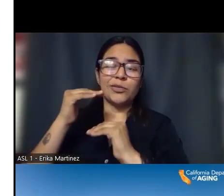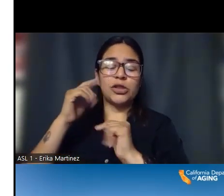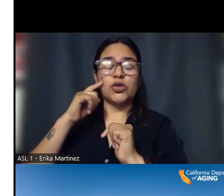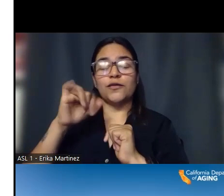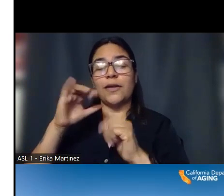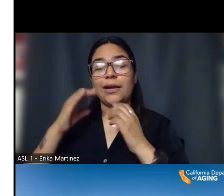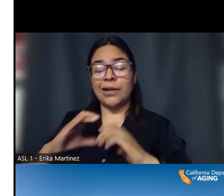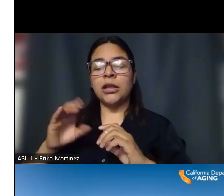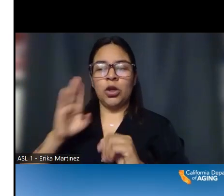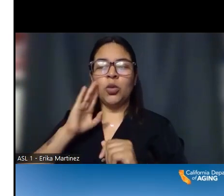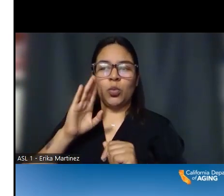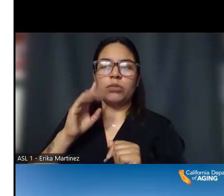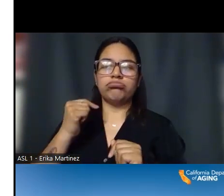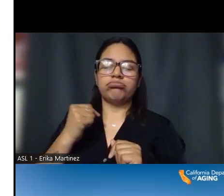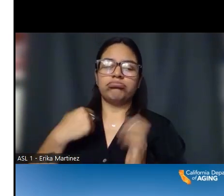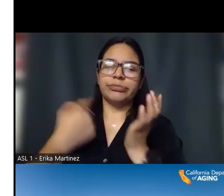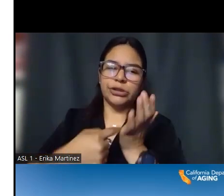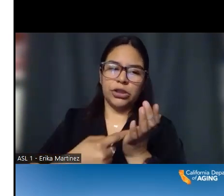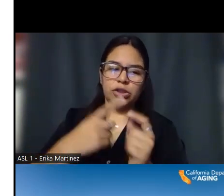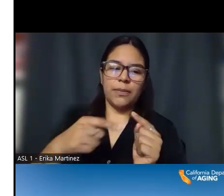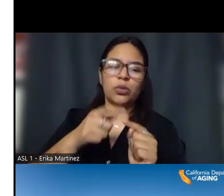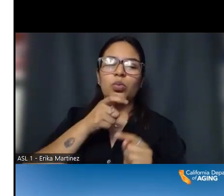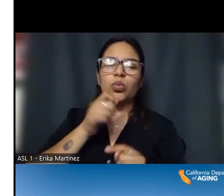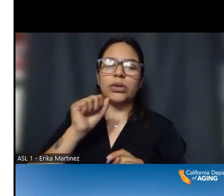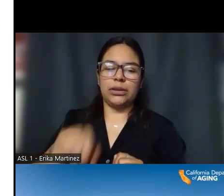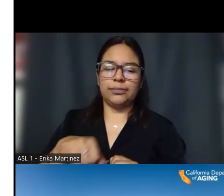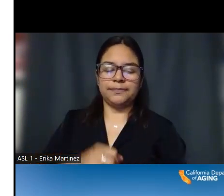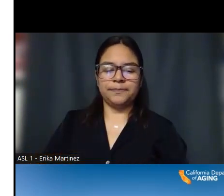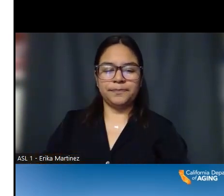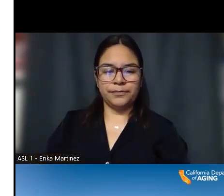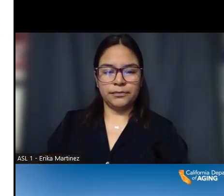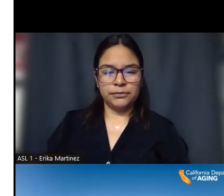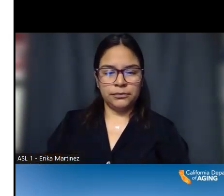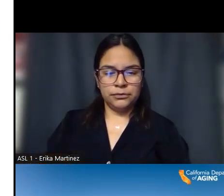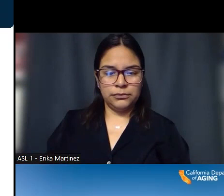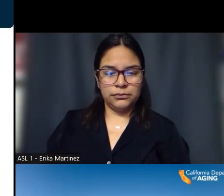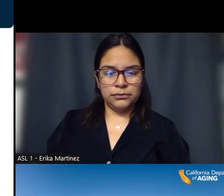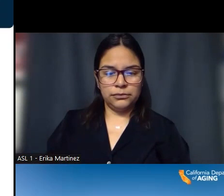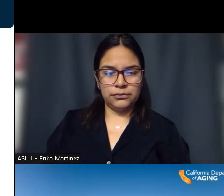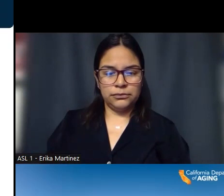to the local, ombudsman program.